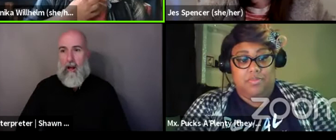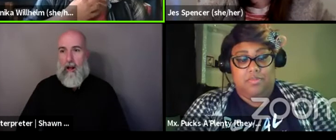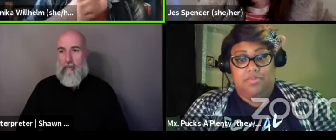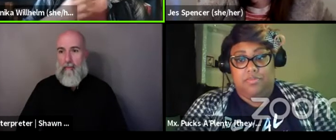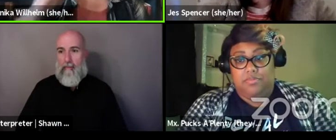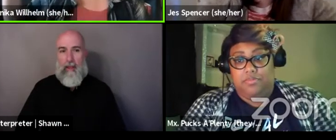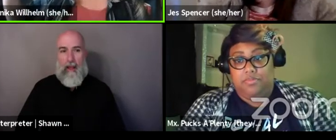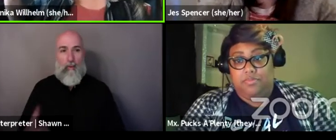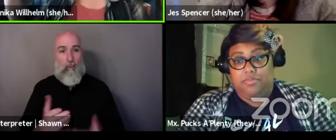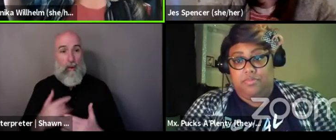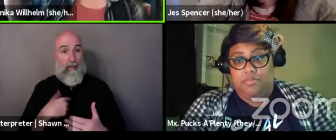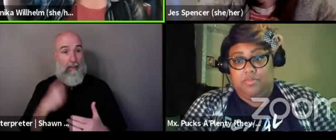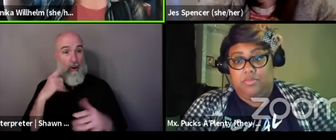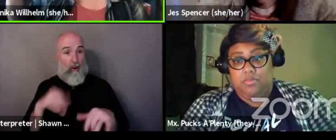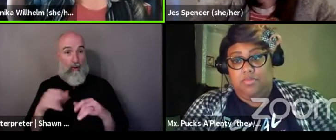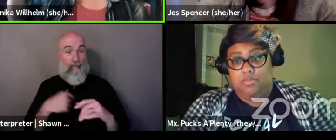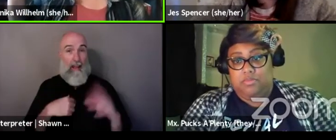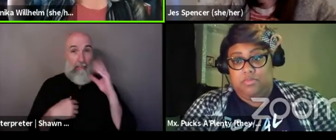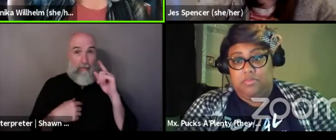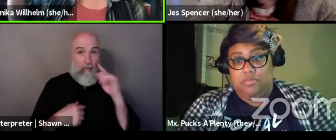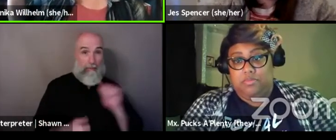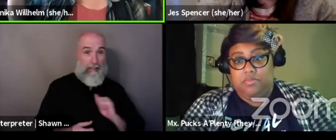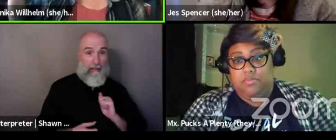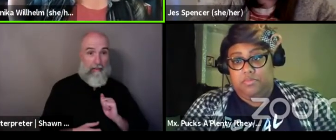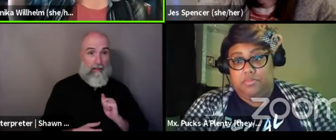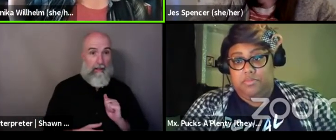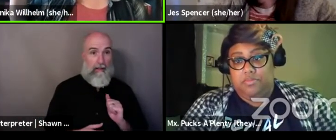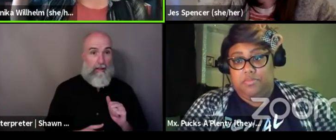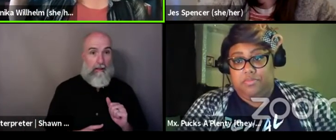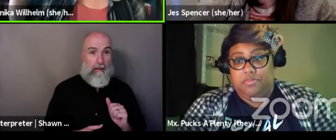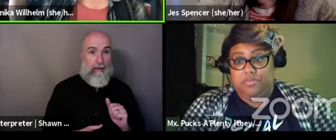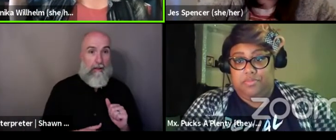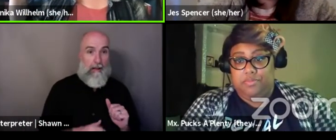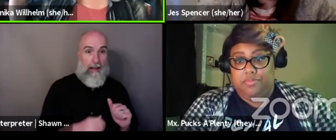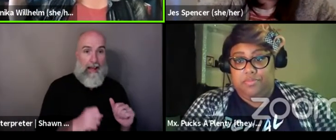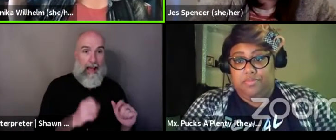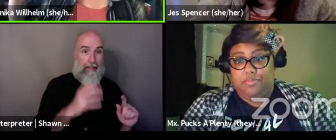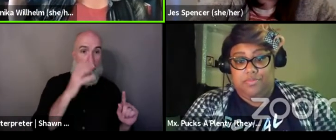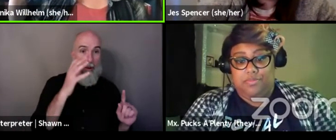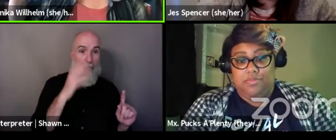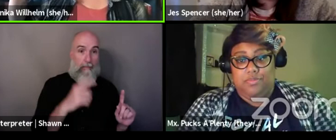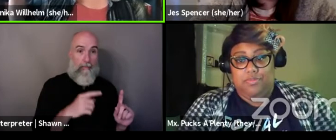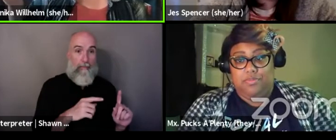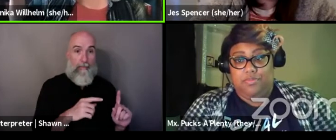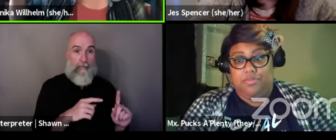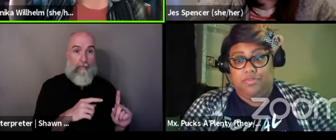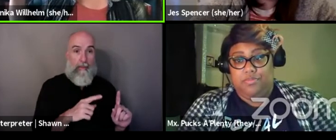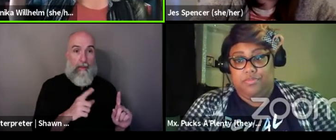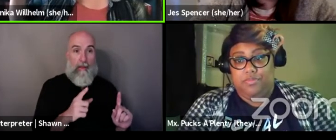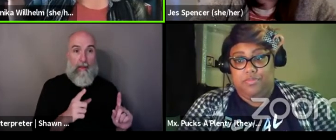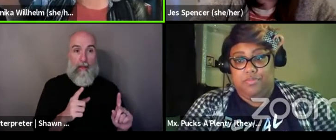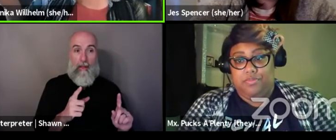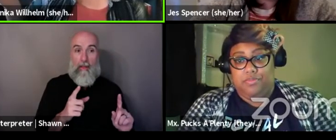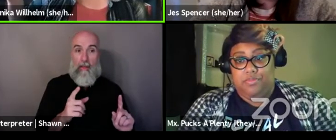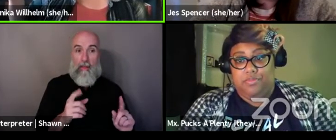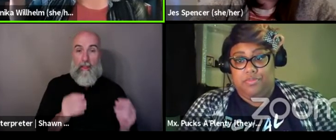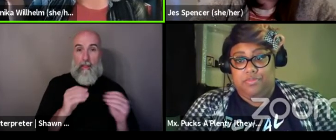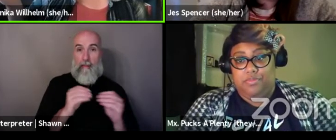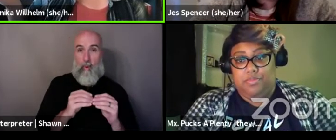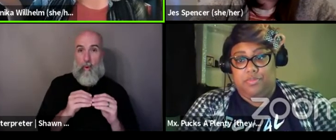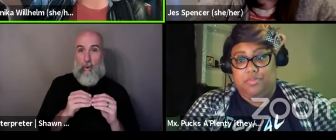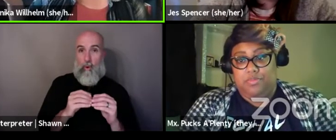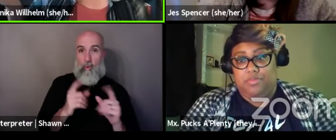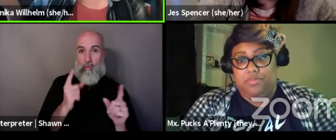consistently here that I experienced for myself as a parent is the more regular of